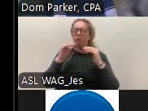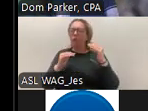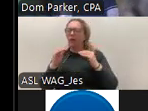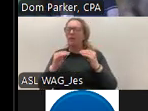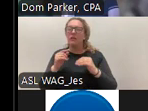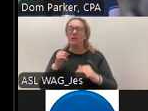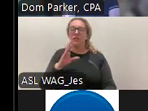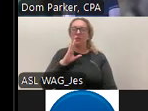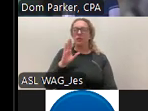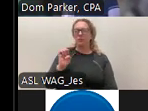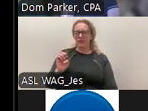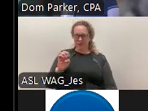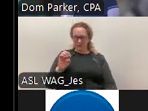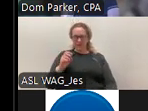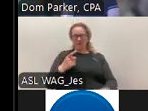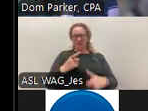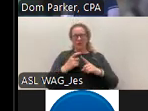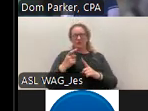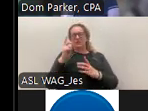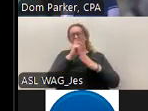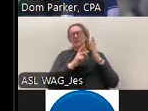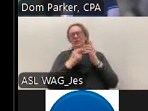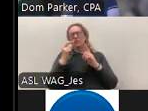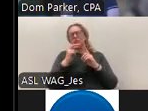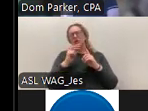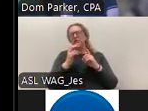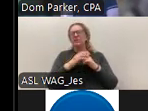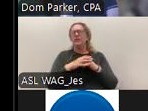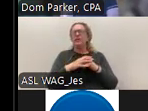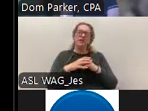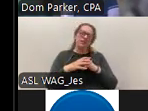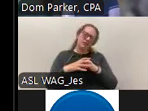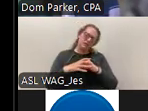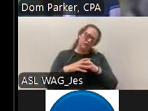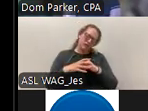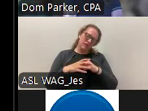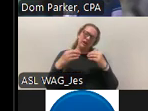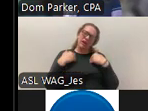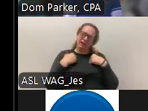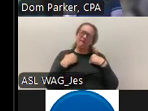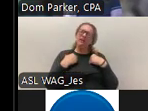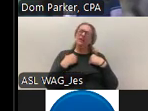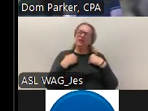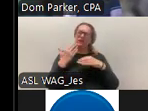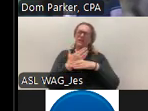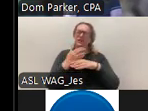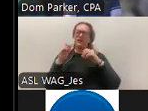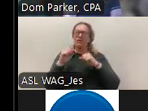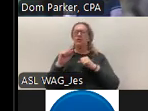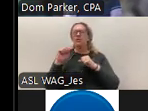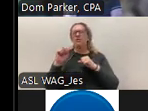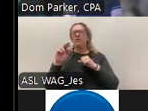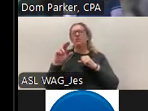would be, from a design perspective, from a software perspective, having a scalable AR setting that